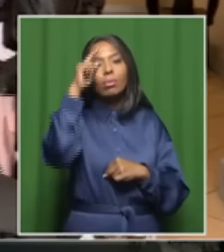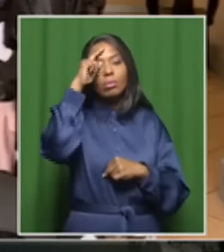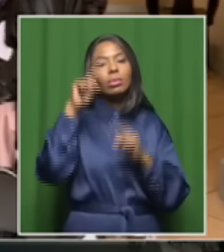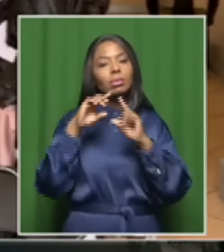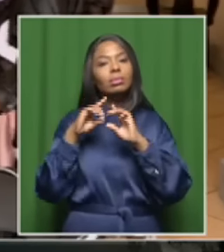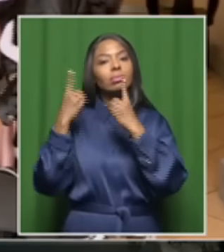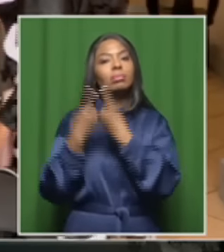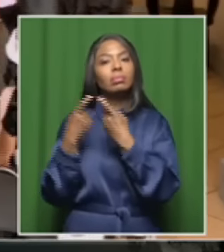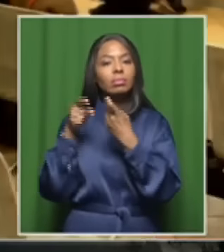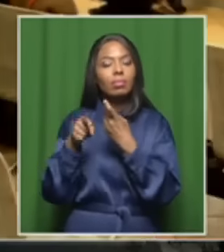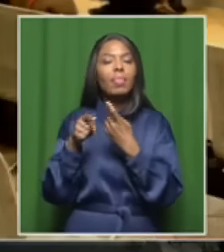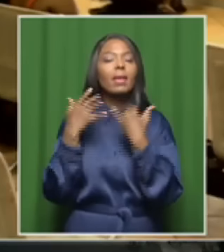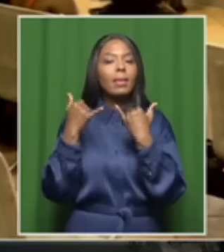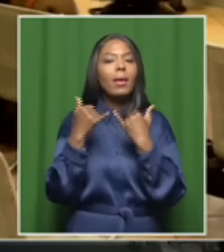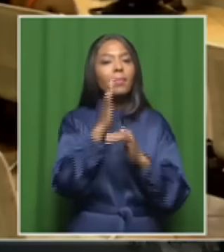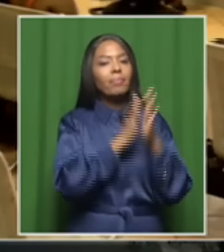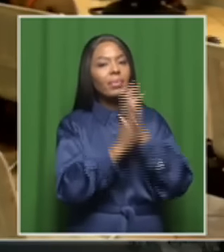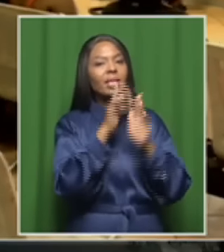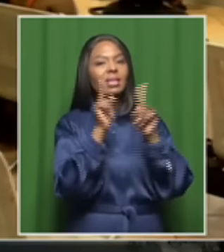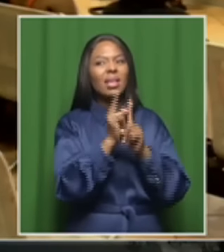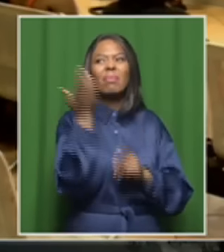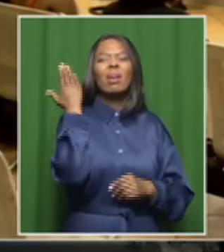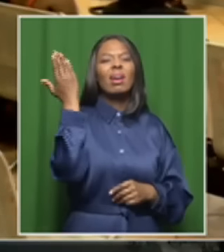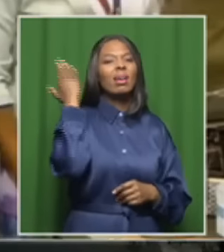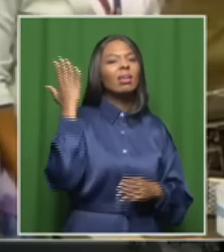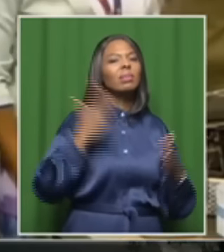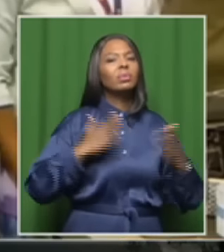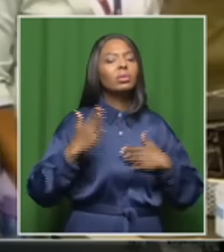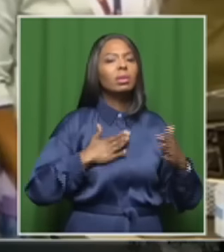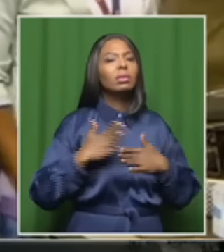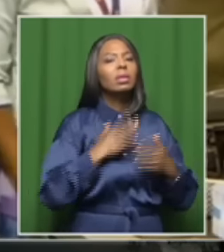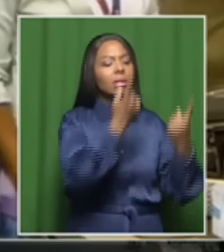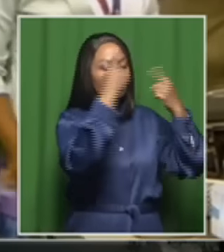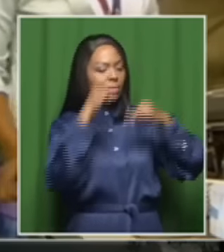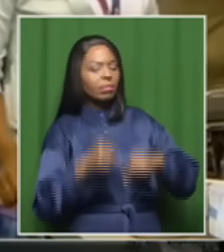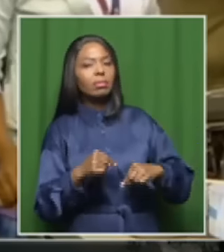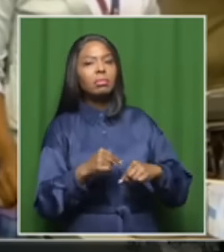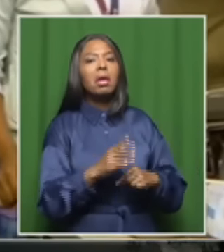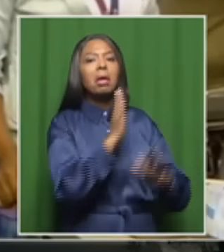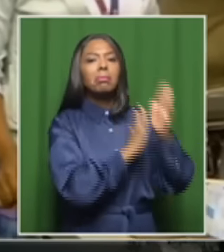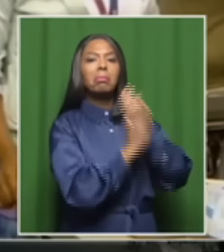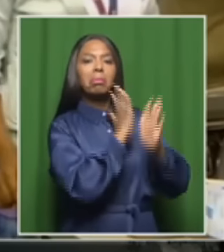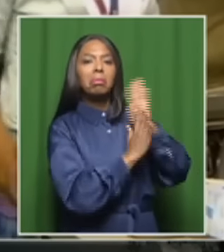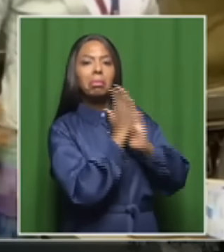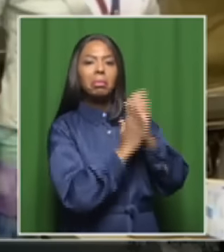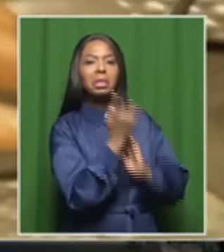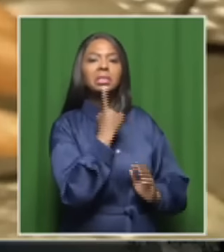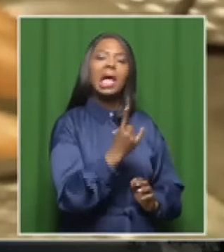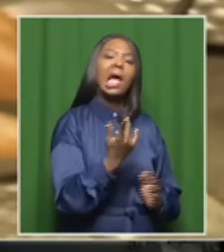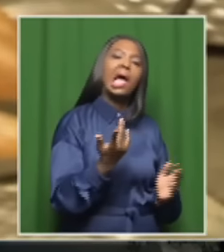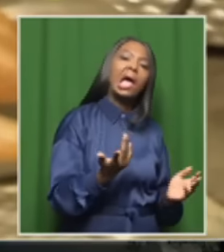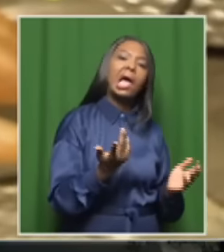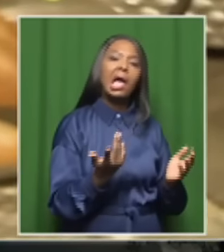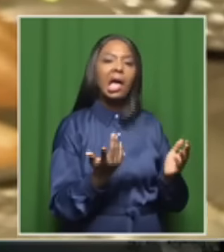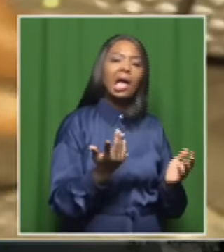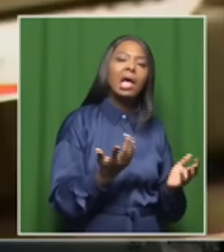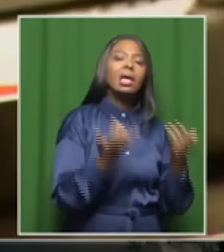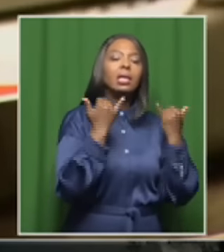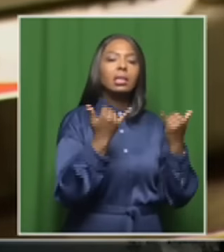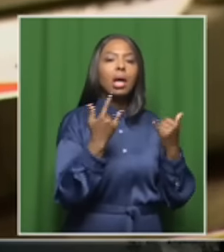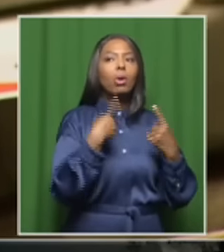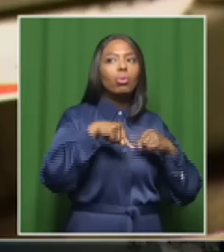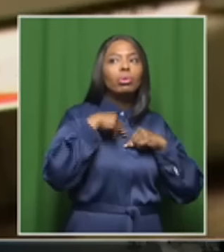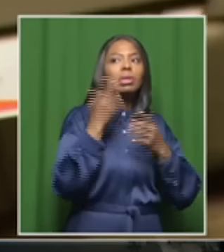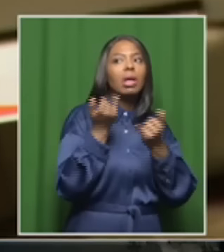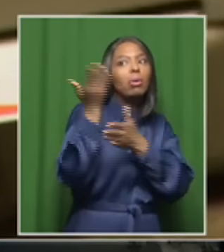even in previous administrations, that they would come and say, we are talking to unions